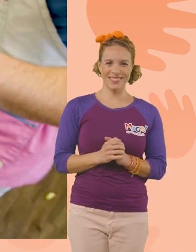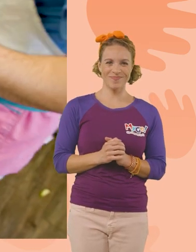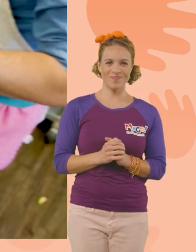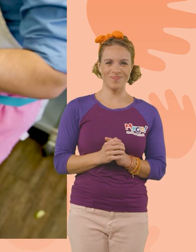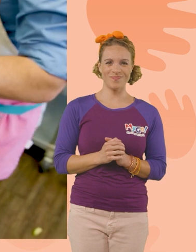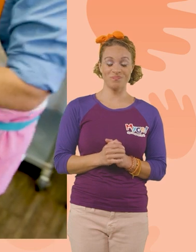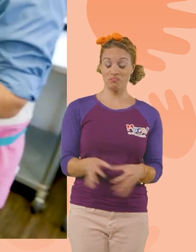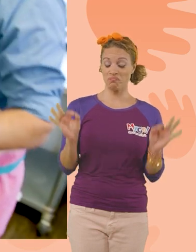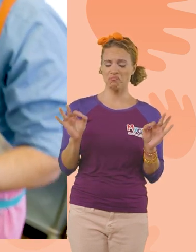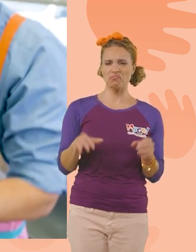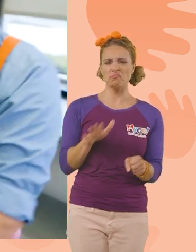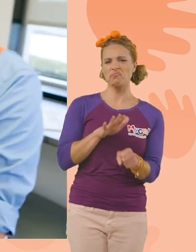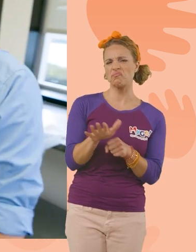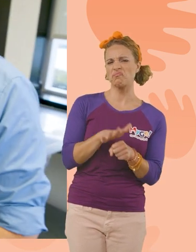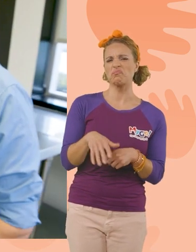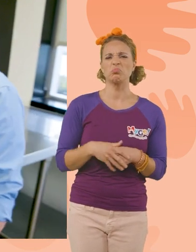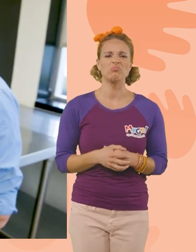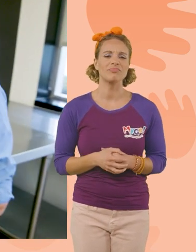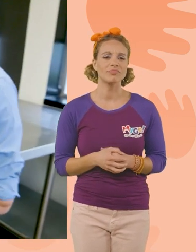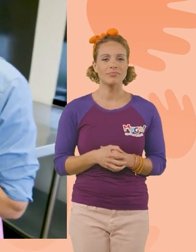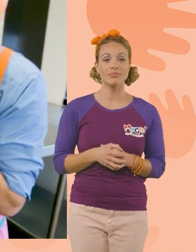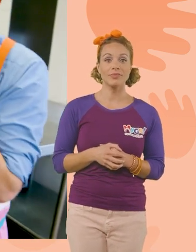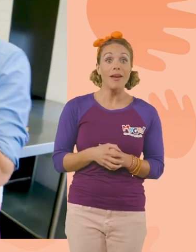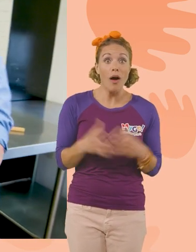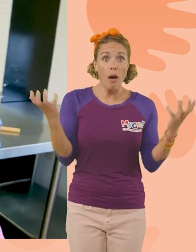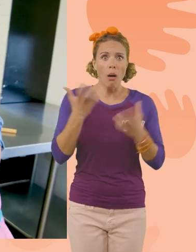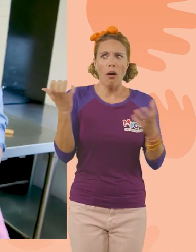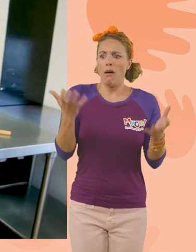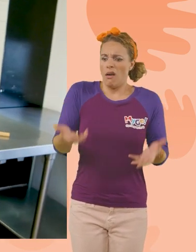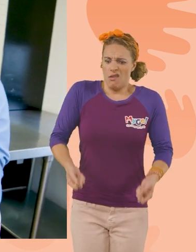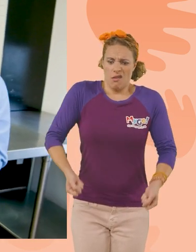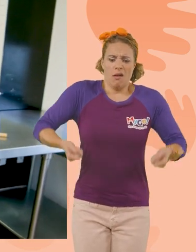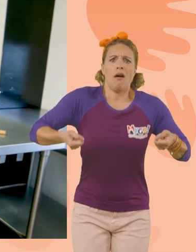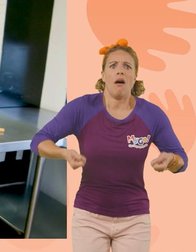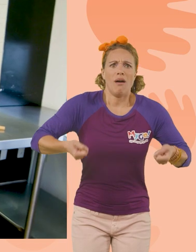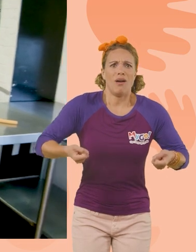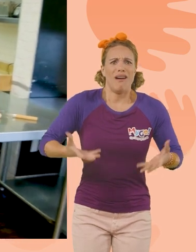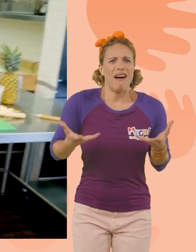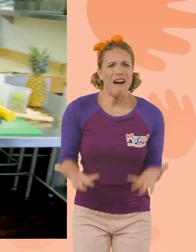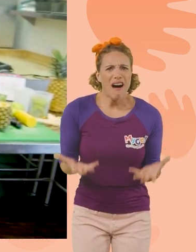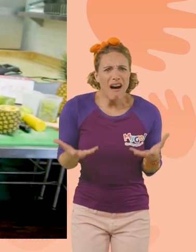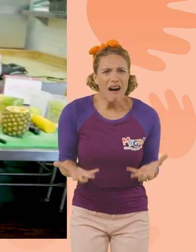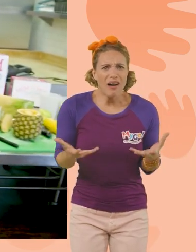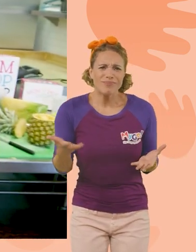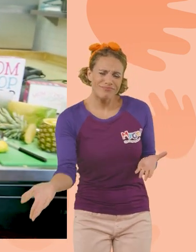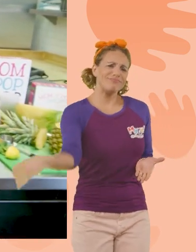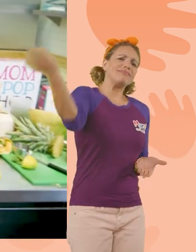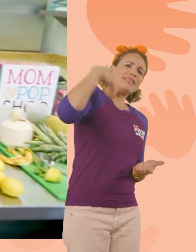popsicles. All right. I think that's plenty. Look at, whoa, that's so heavy. Come on back